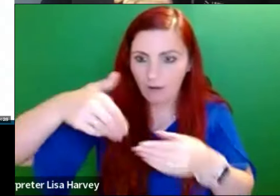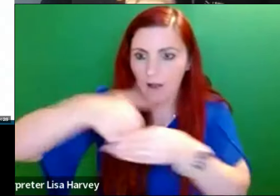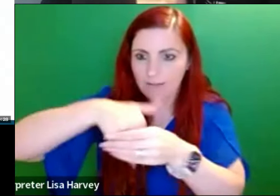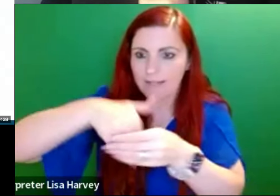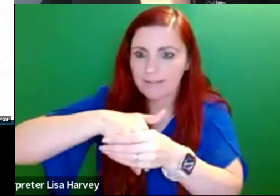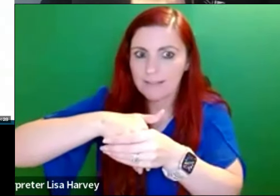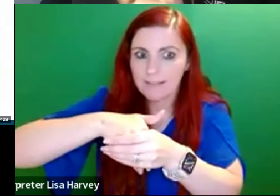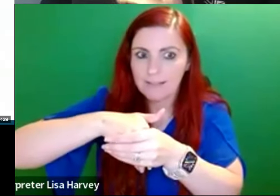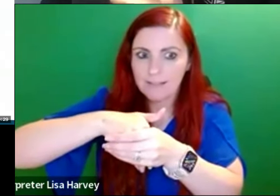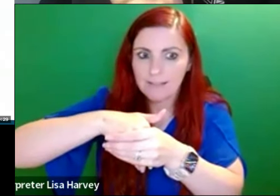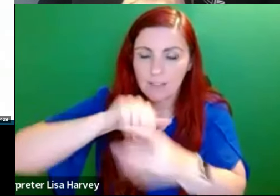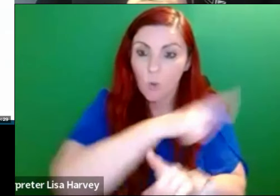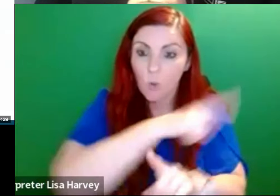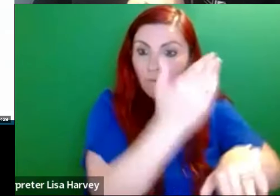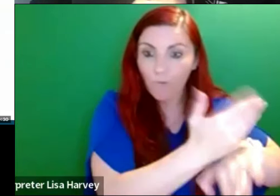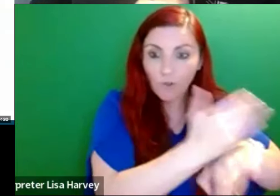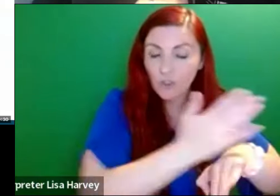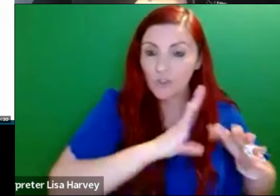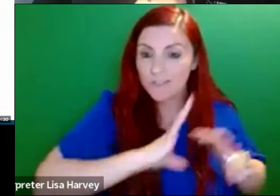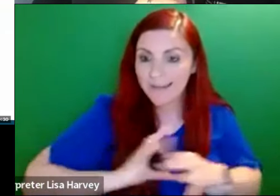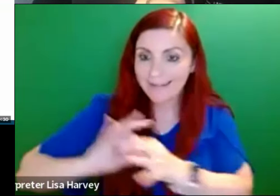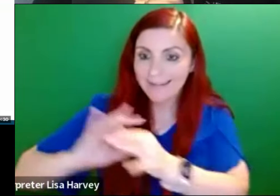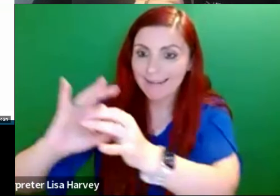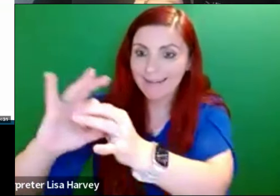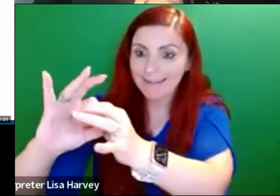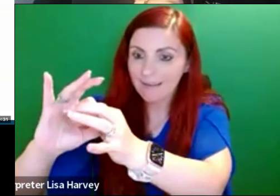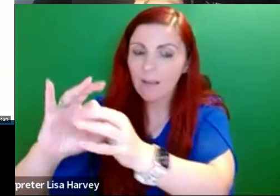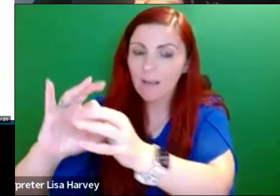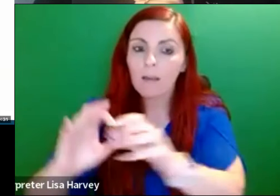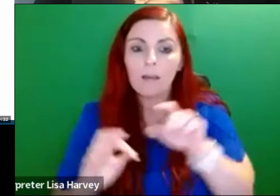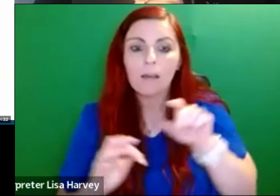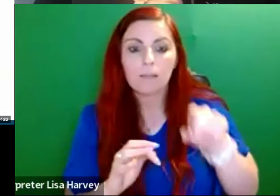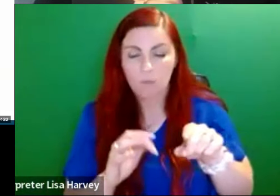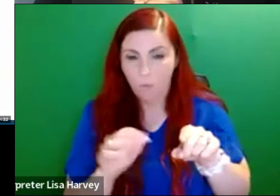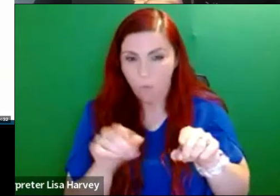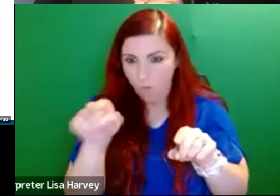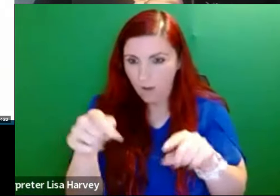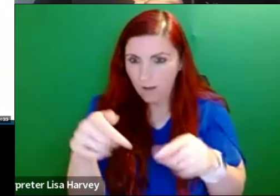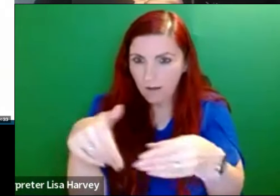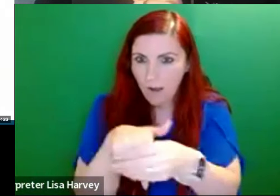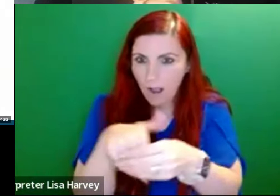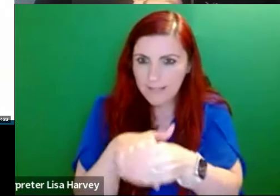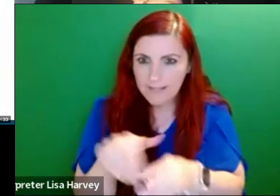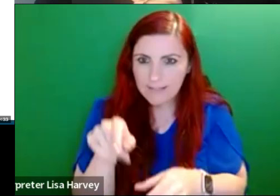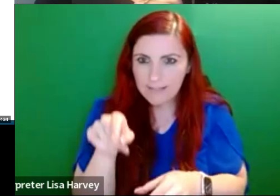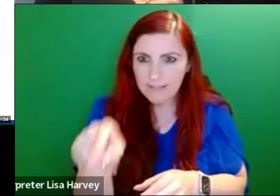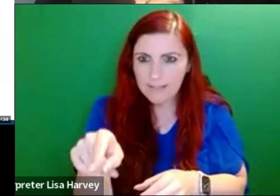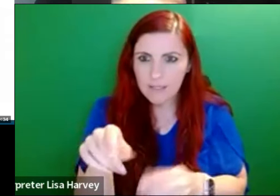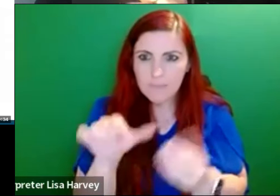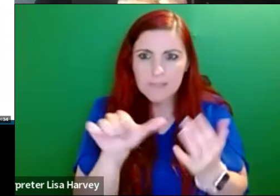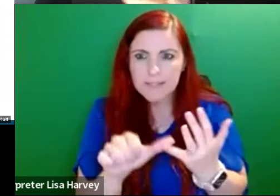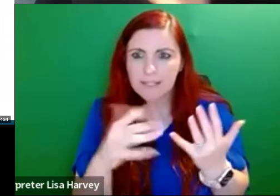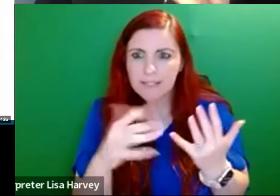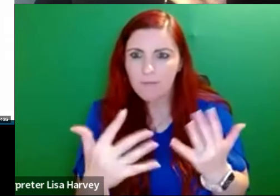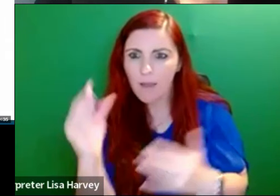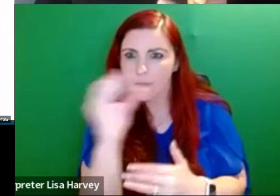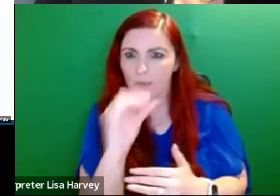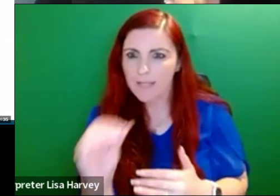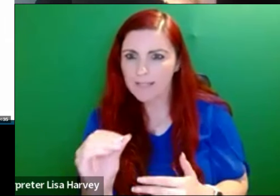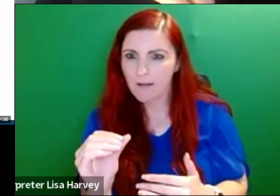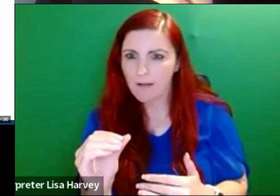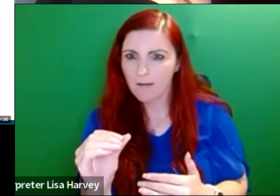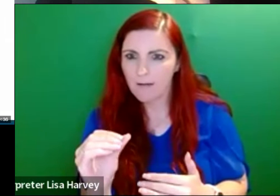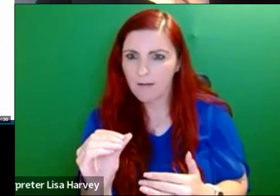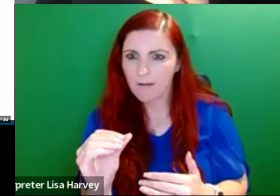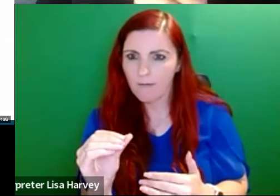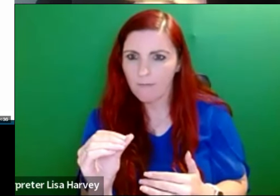signs. So I found that the data had 65% of the data of the